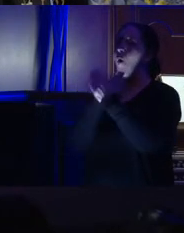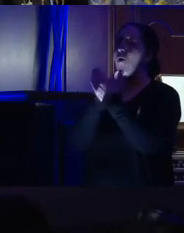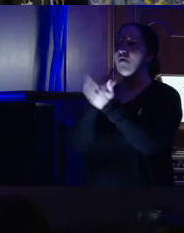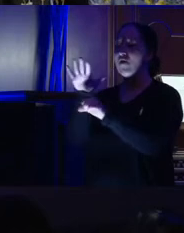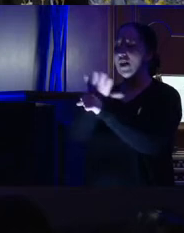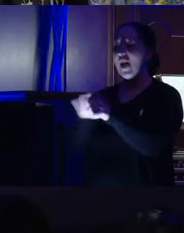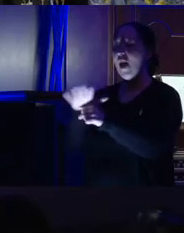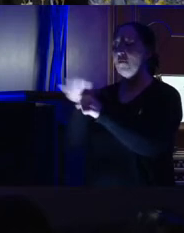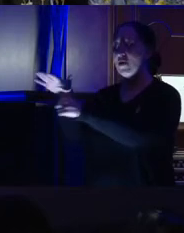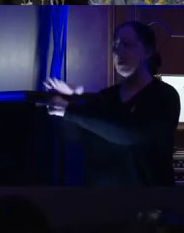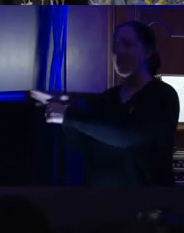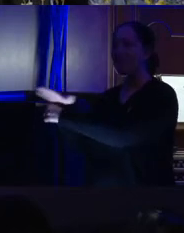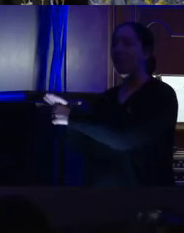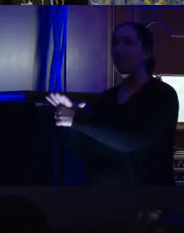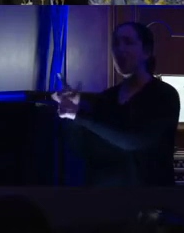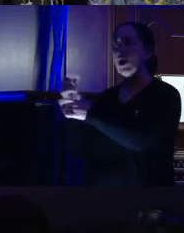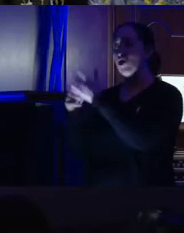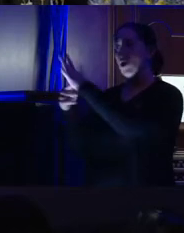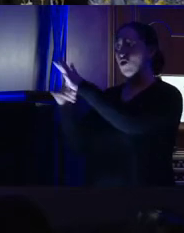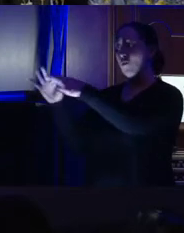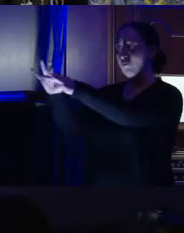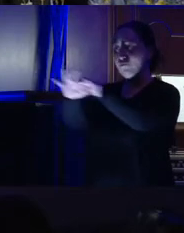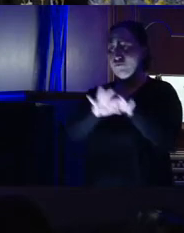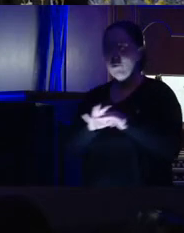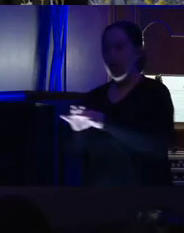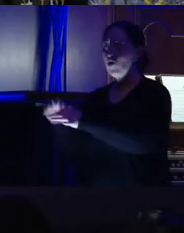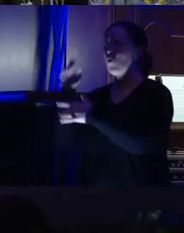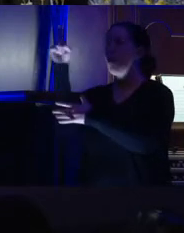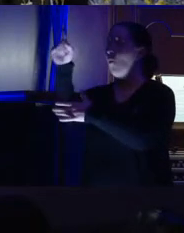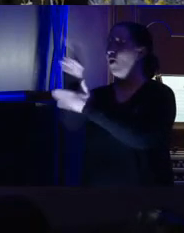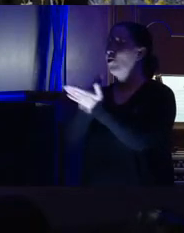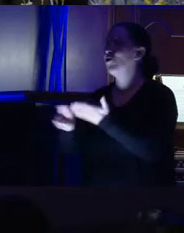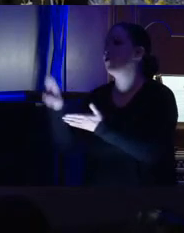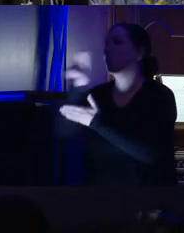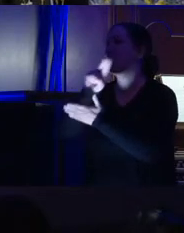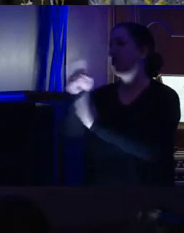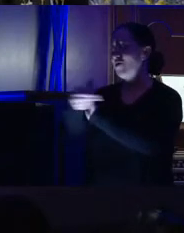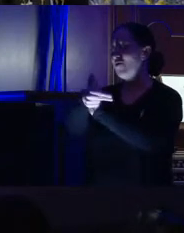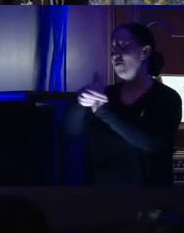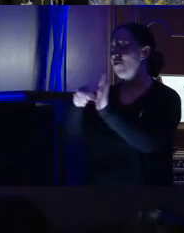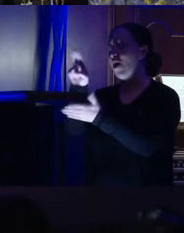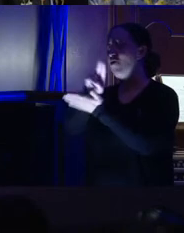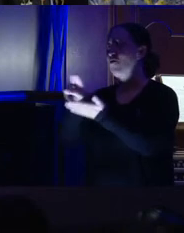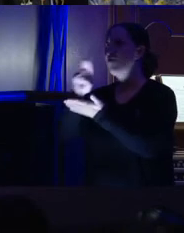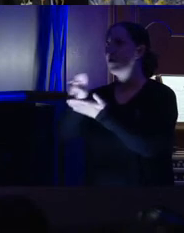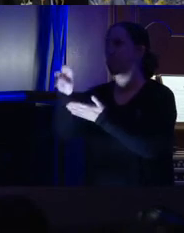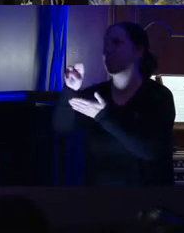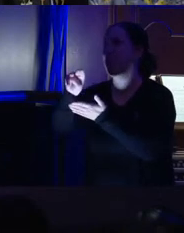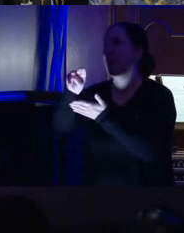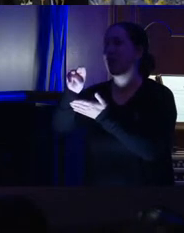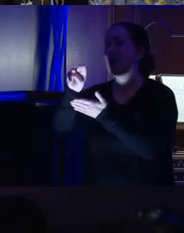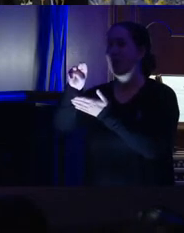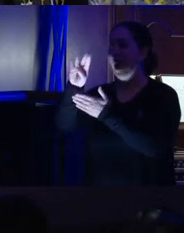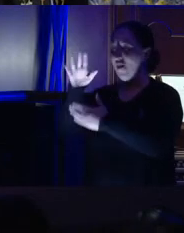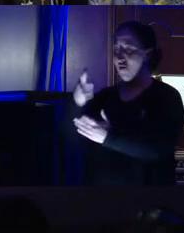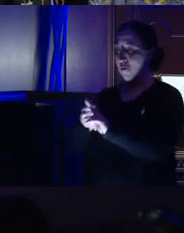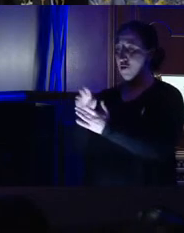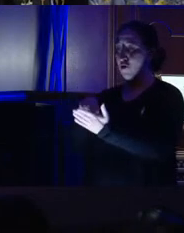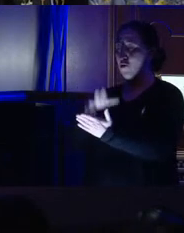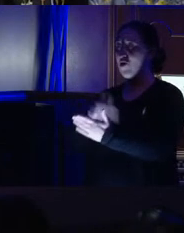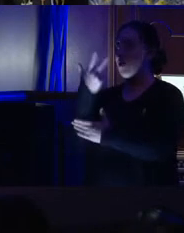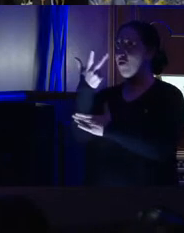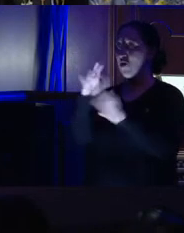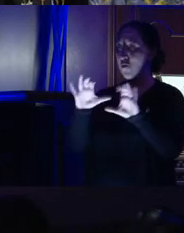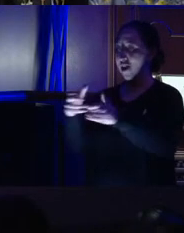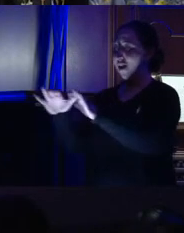our unity as one university and the mission you bring, President Ono, on behalf of the student body of the three